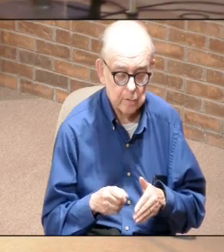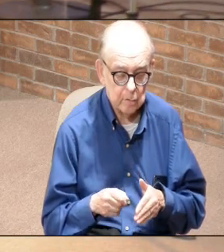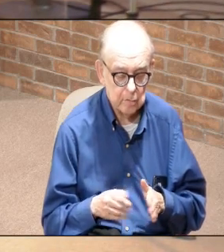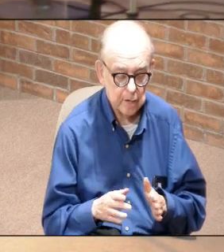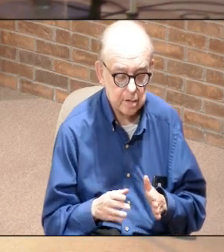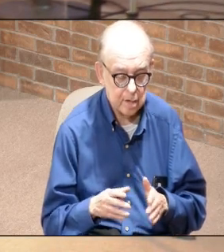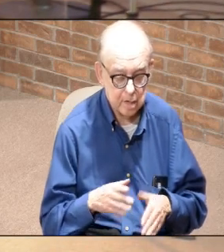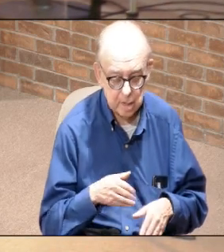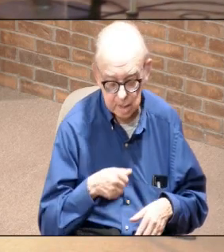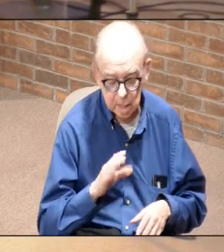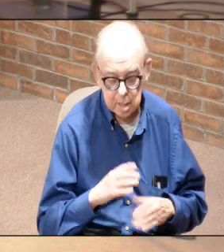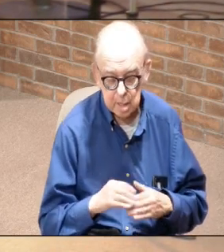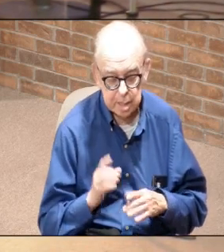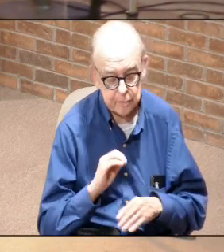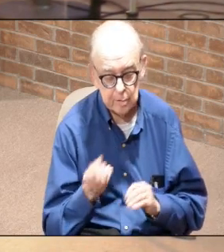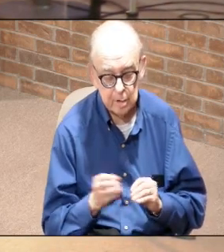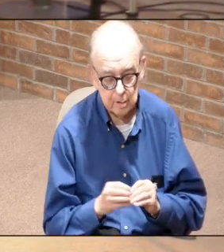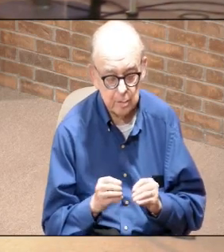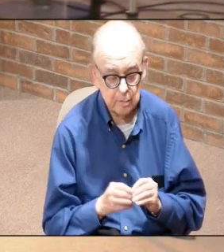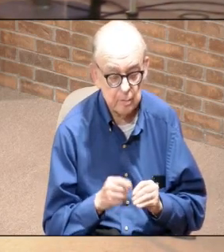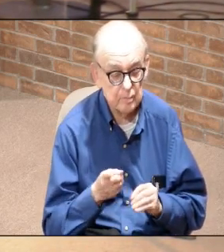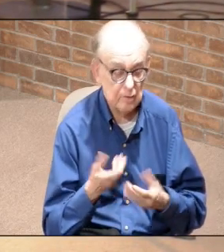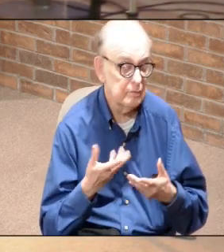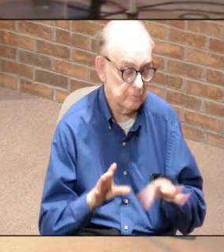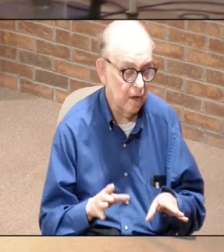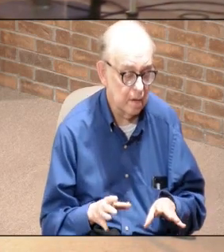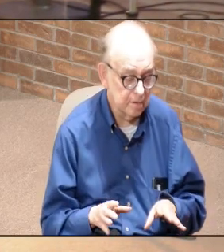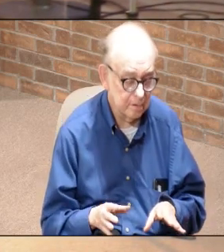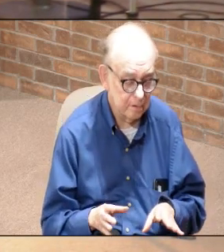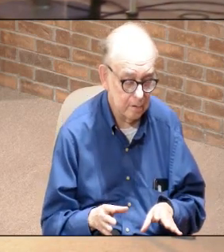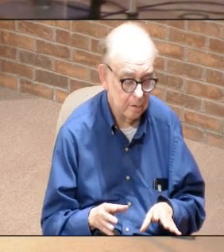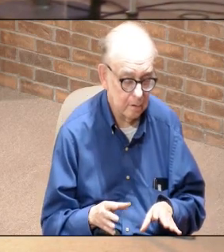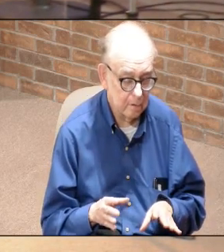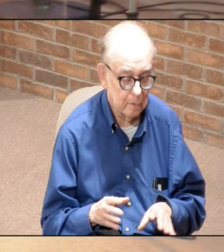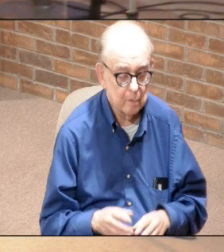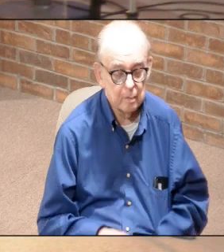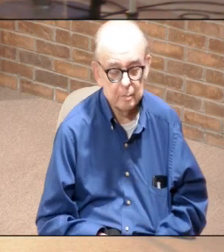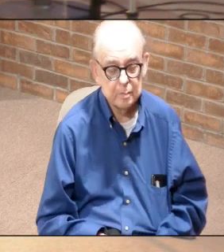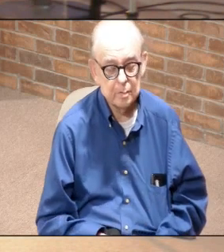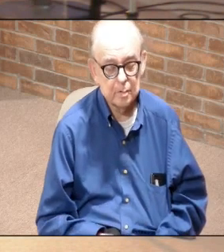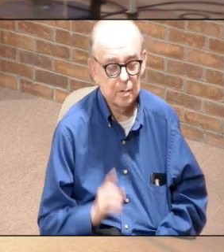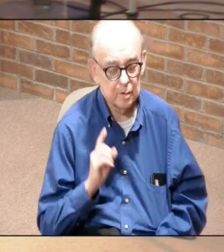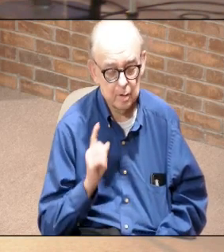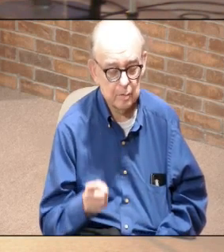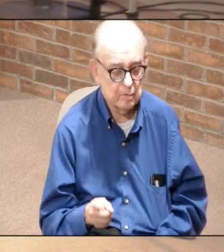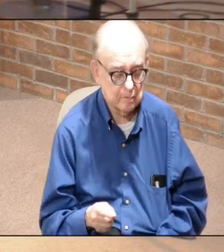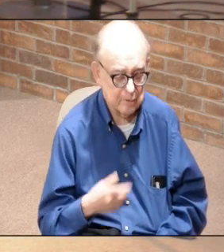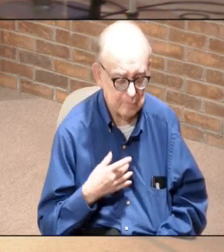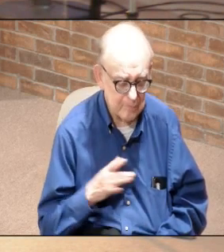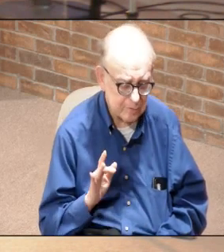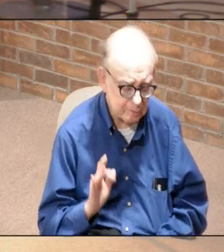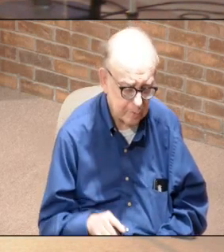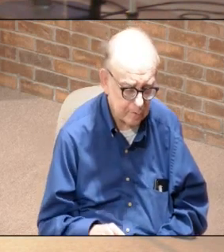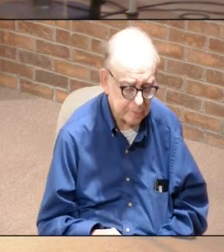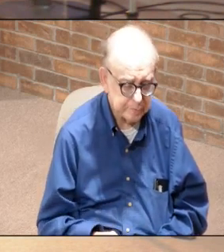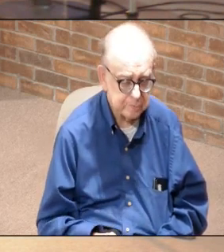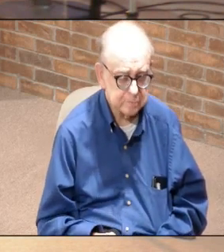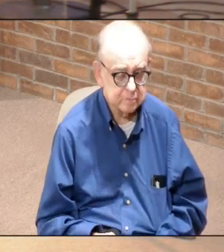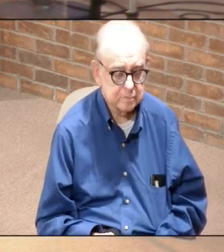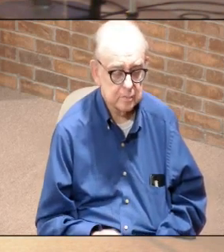anymore, you're done. You're done. You're going to be miserable.